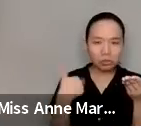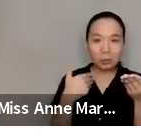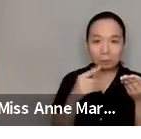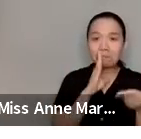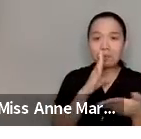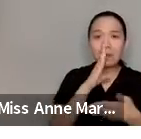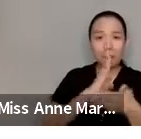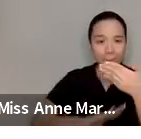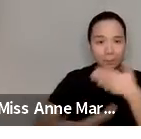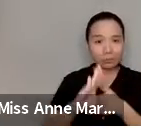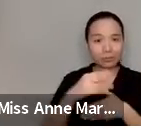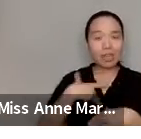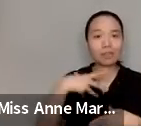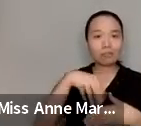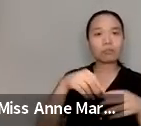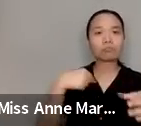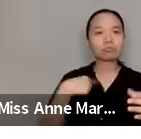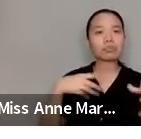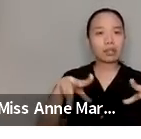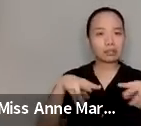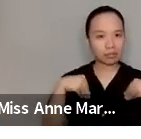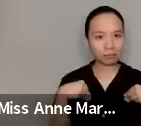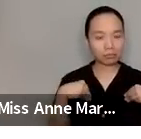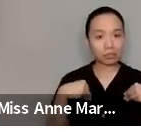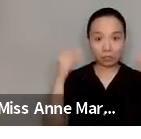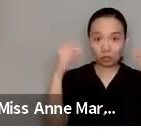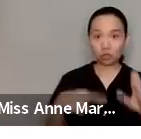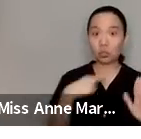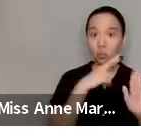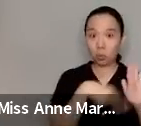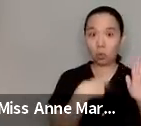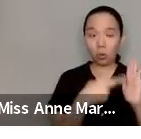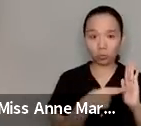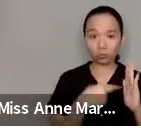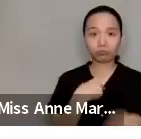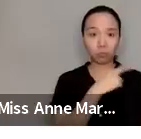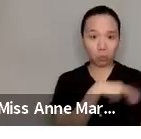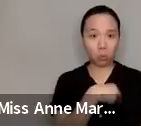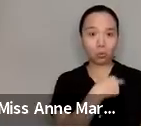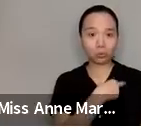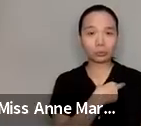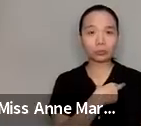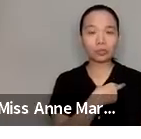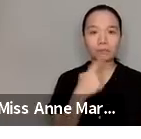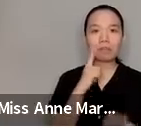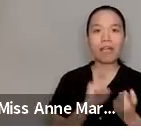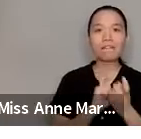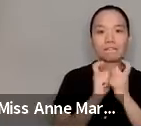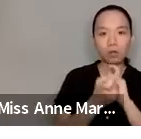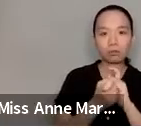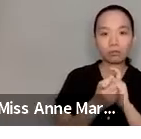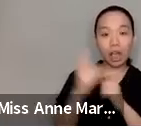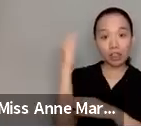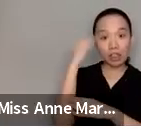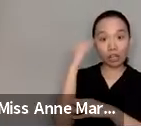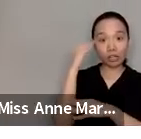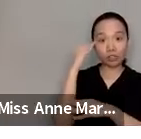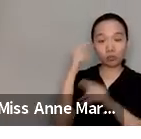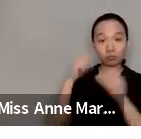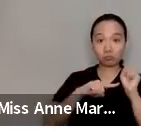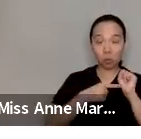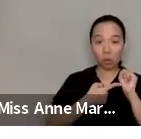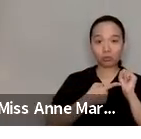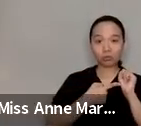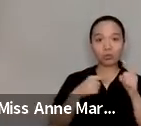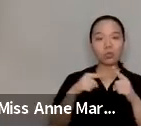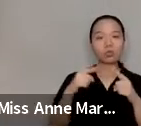humble involves accepting that the teacher's role has slowly evolved from being a knowledge source to